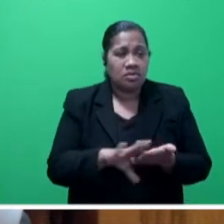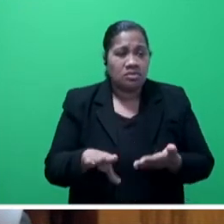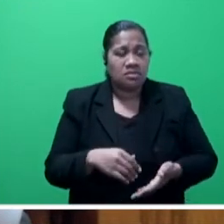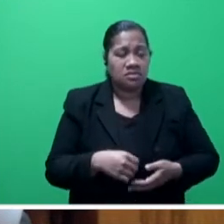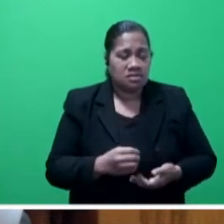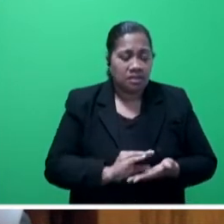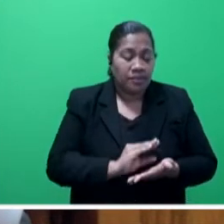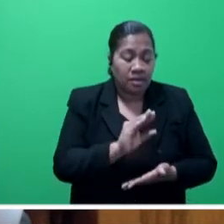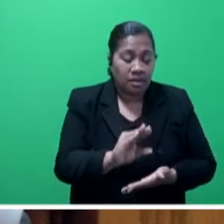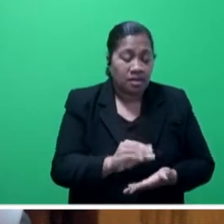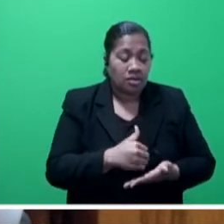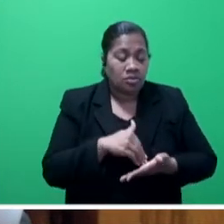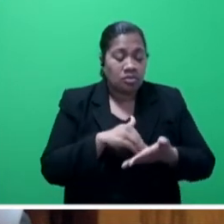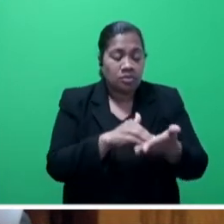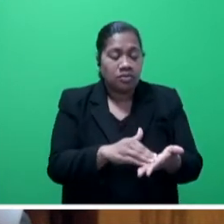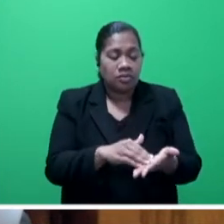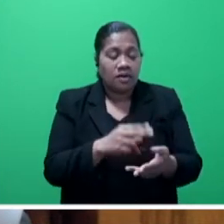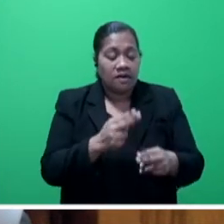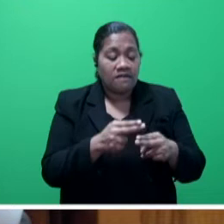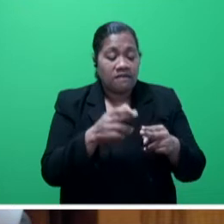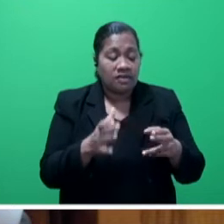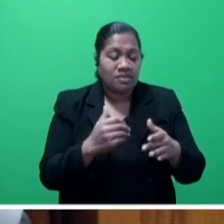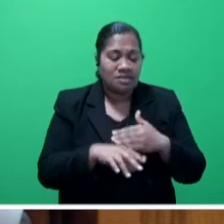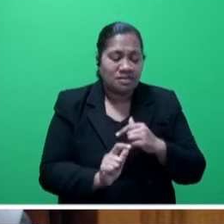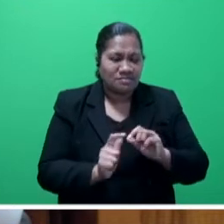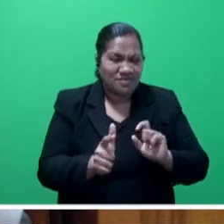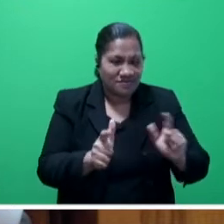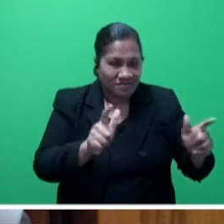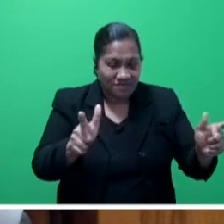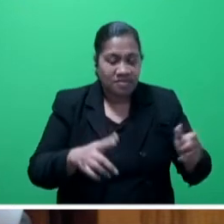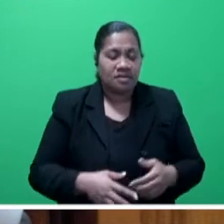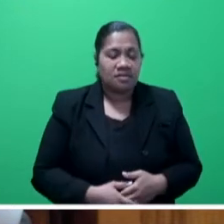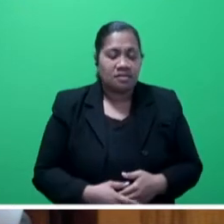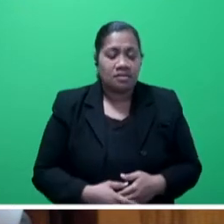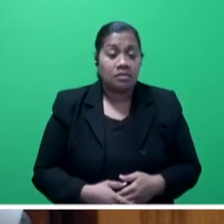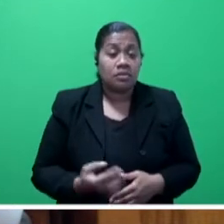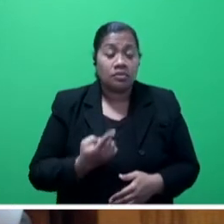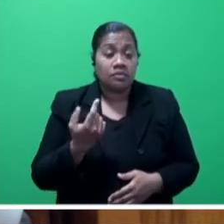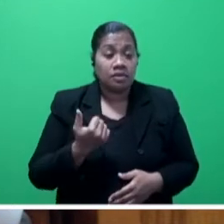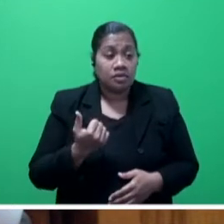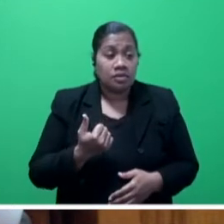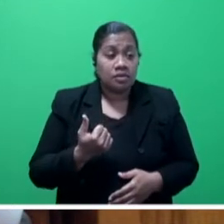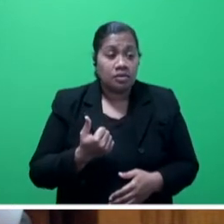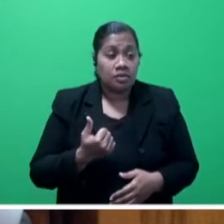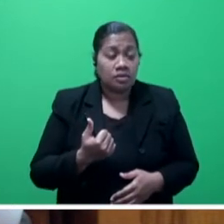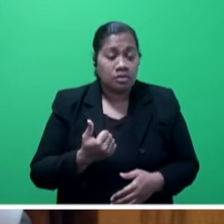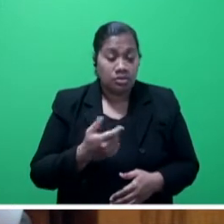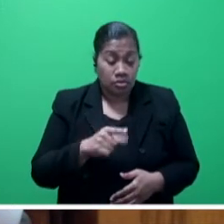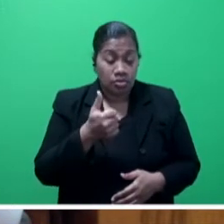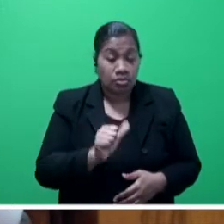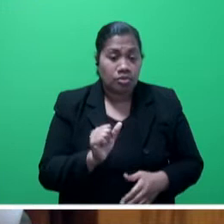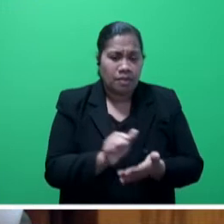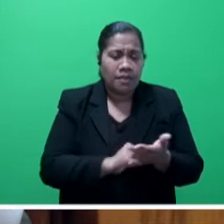to assist those farmers in the remote areas who are using a draft horse or draft to buy basic